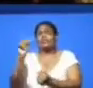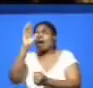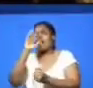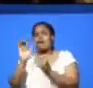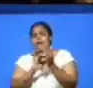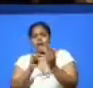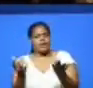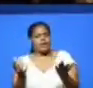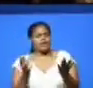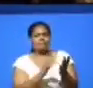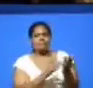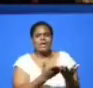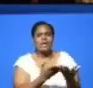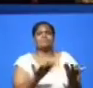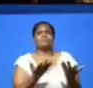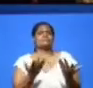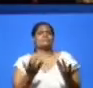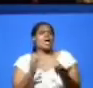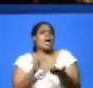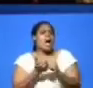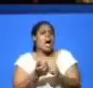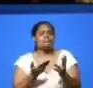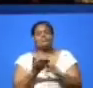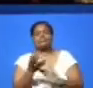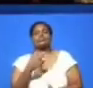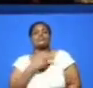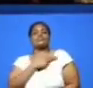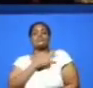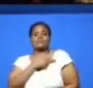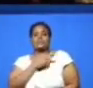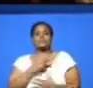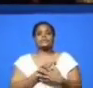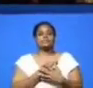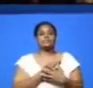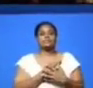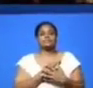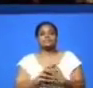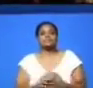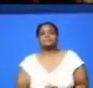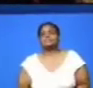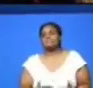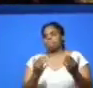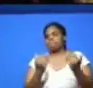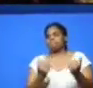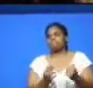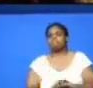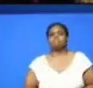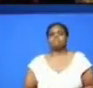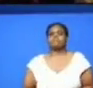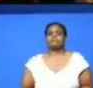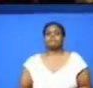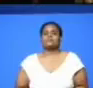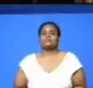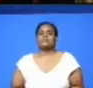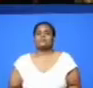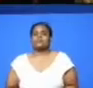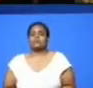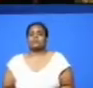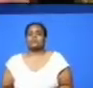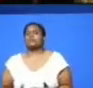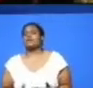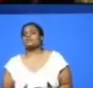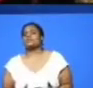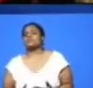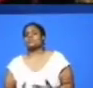name of religion. Walk with me. I'm almost done. Walk with me. There's something here that you may